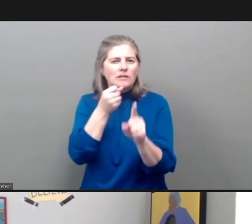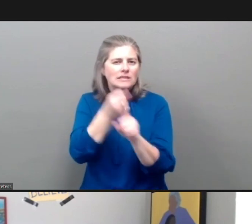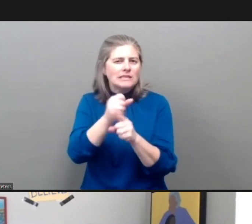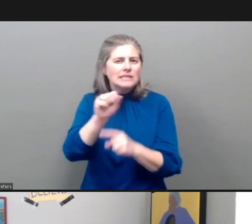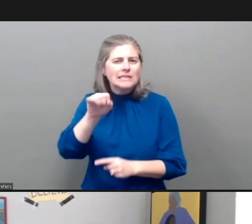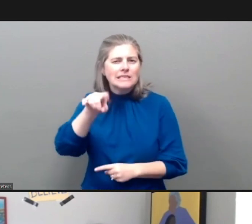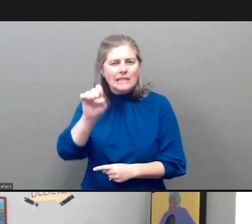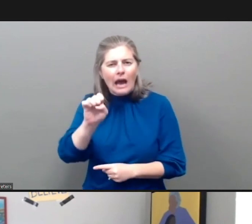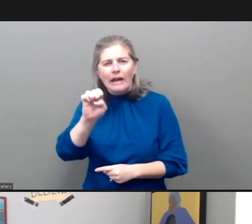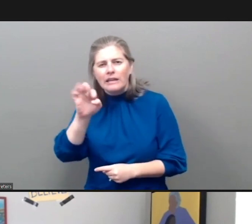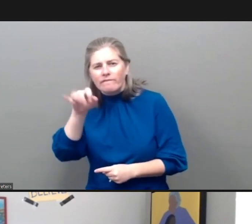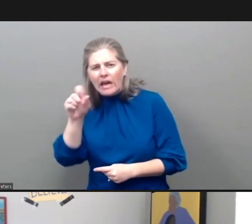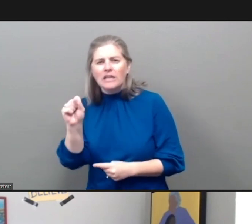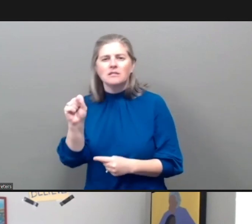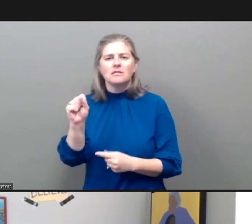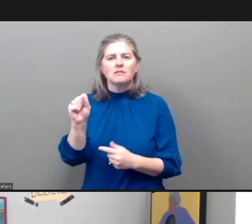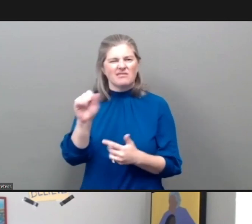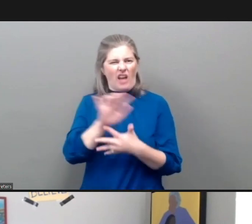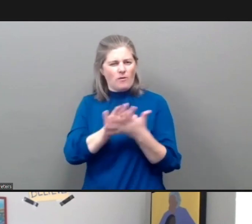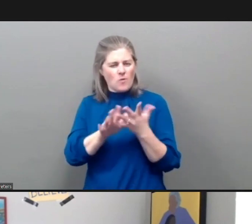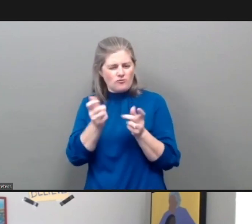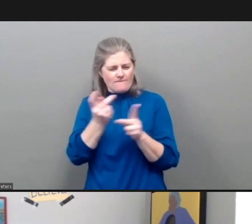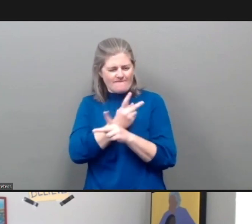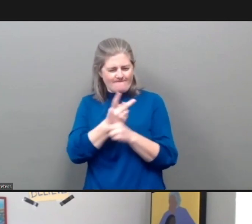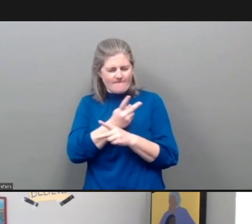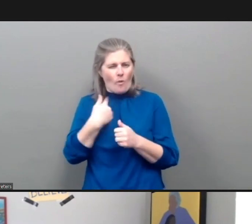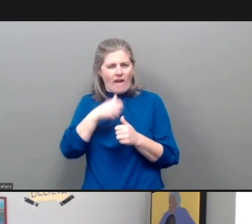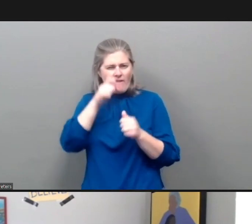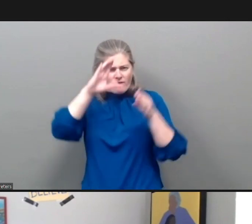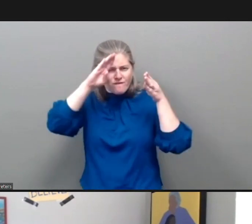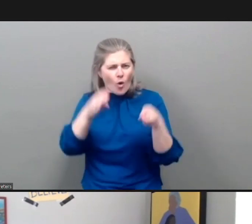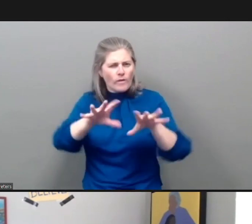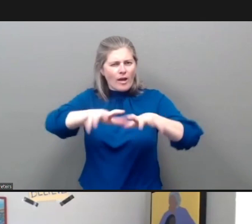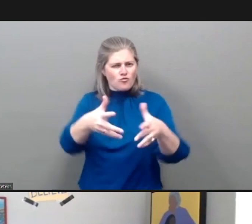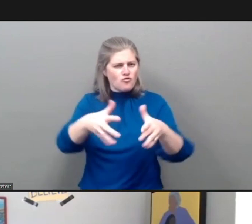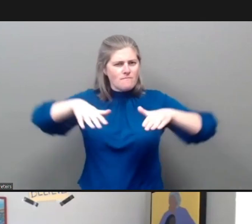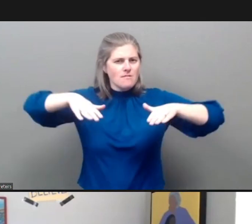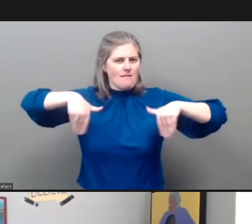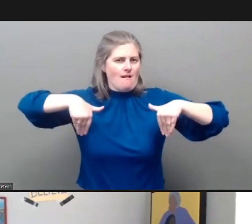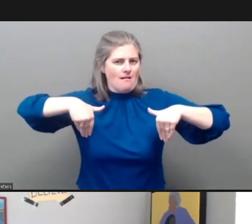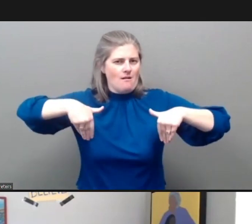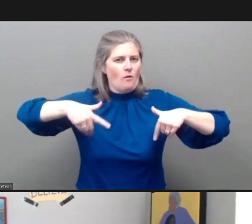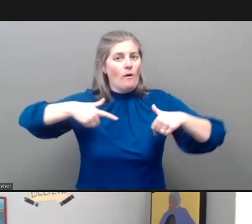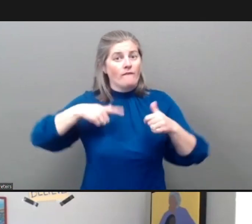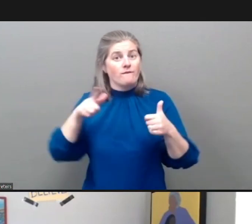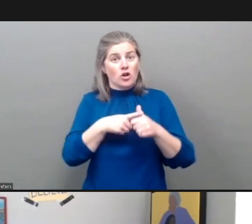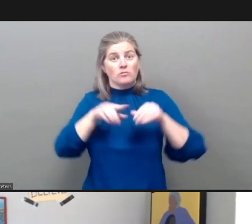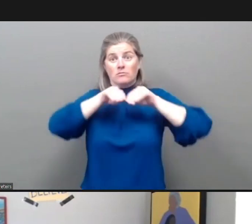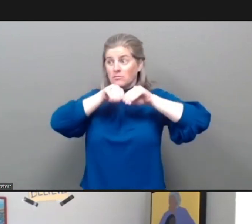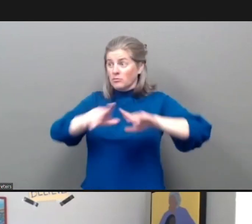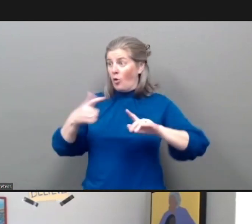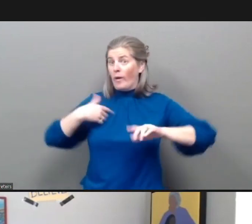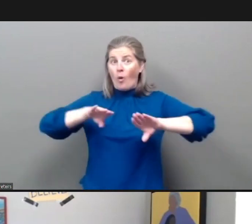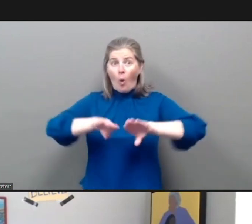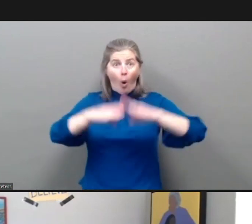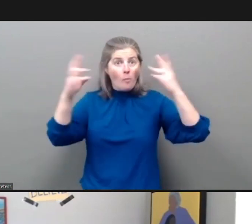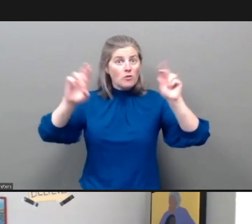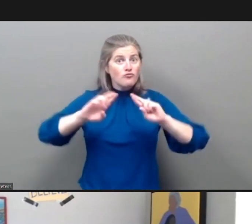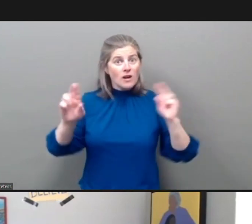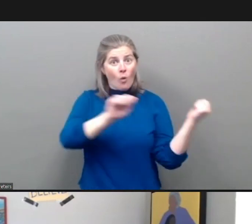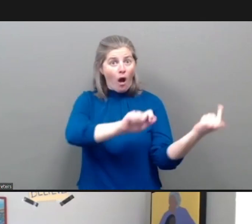and things, you know, like that. We haven't focused on those today because we want to get the word out that we're open for